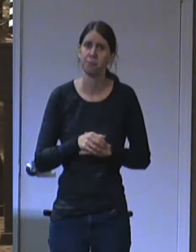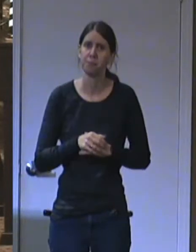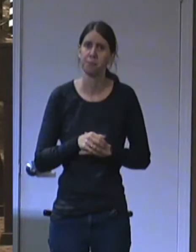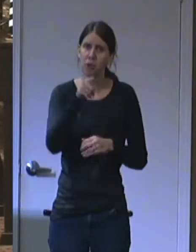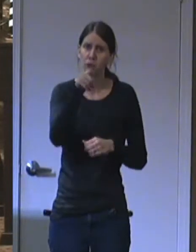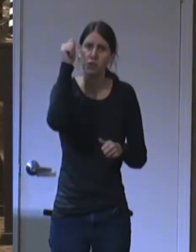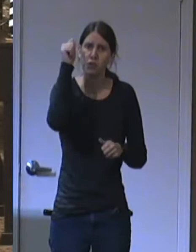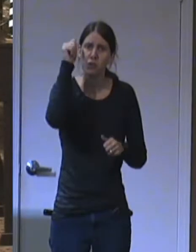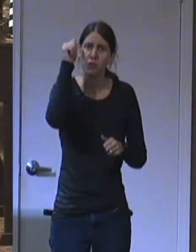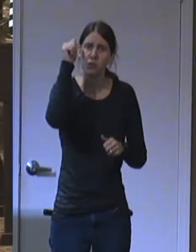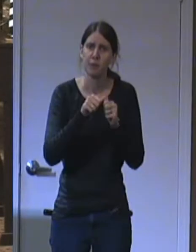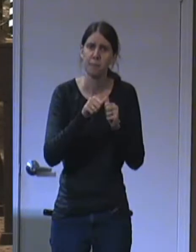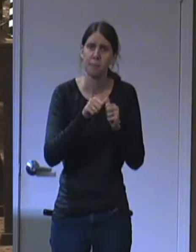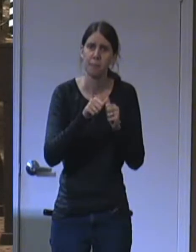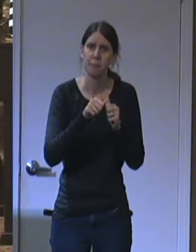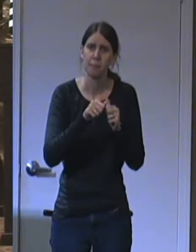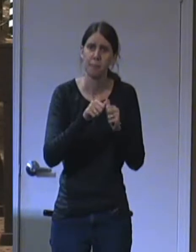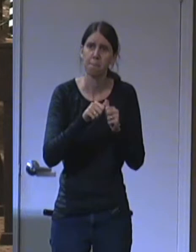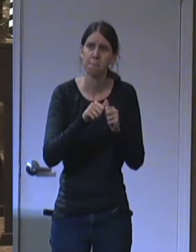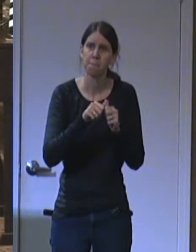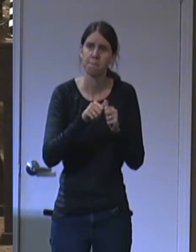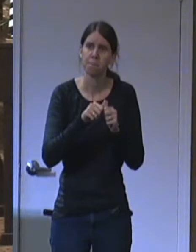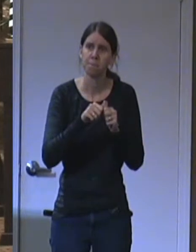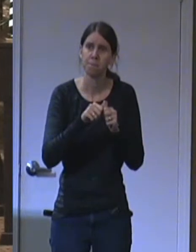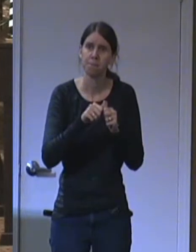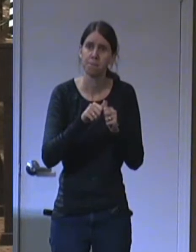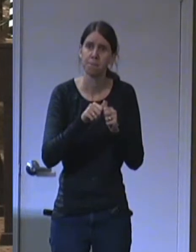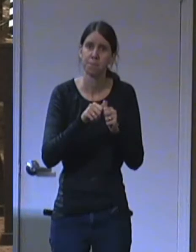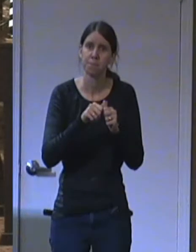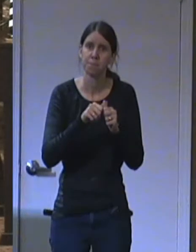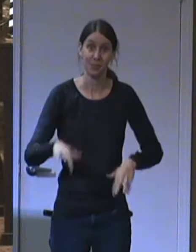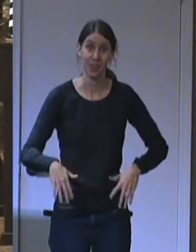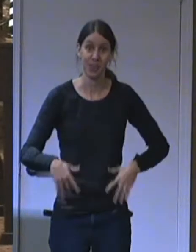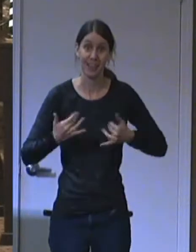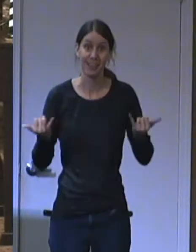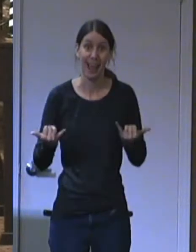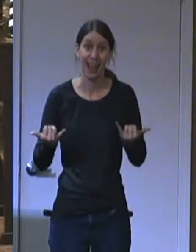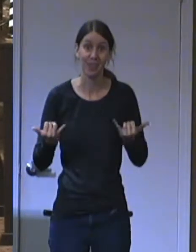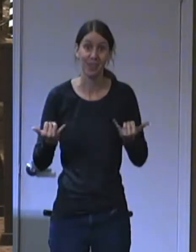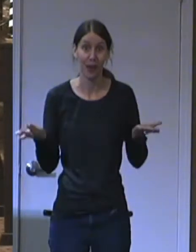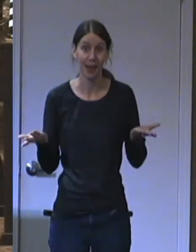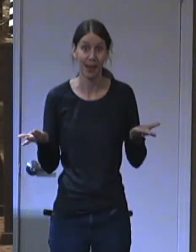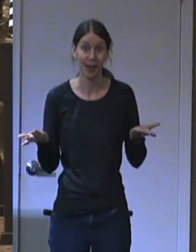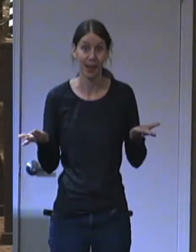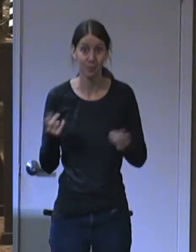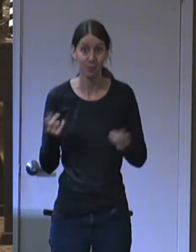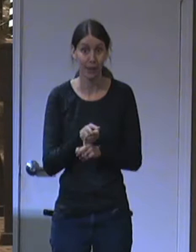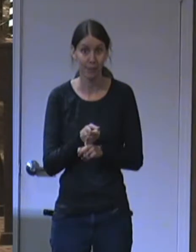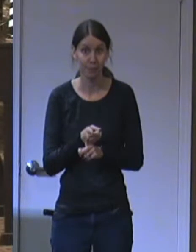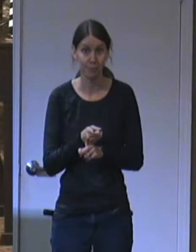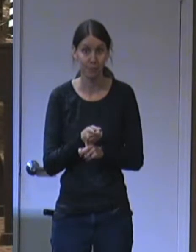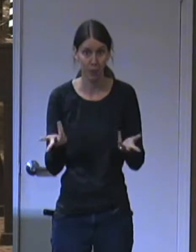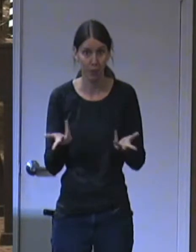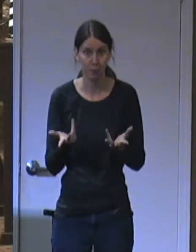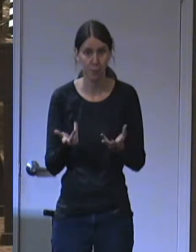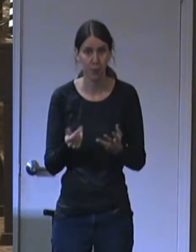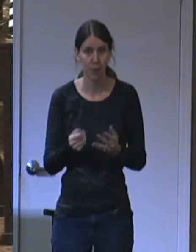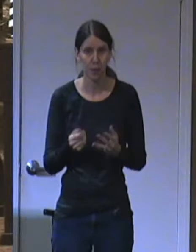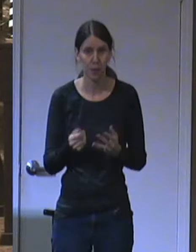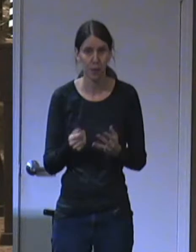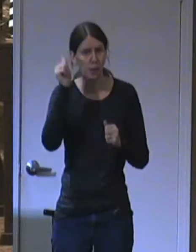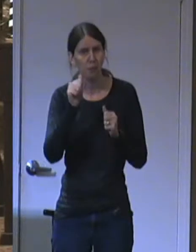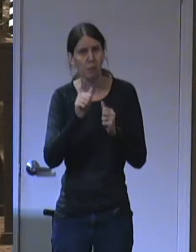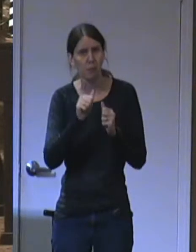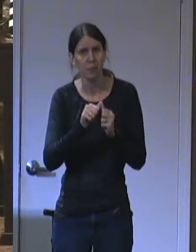Do you remember? Because you survived it, obviously. All right? You're here today. Do you